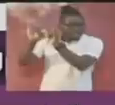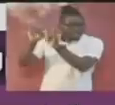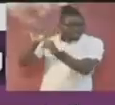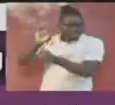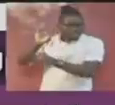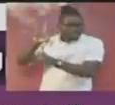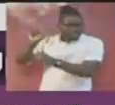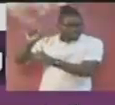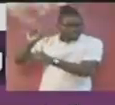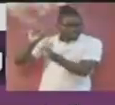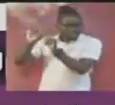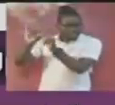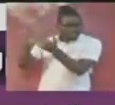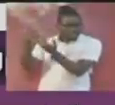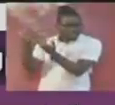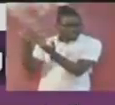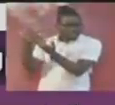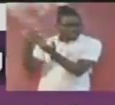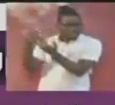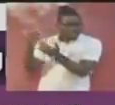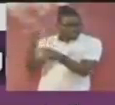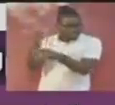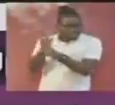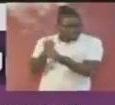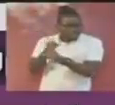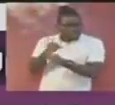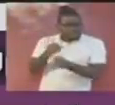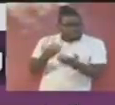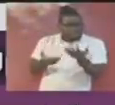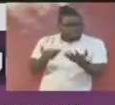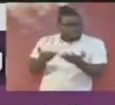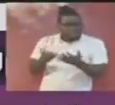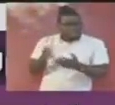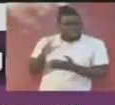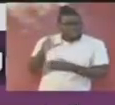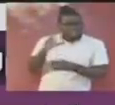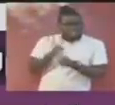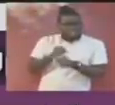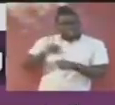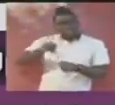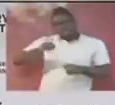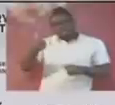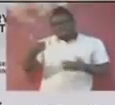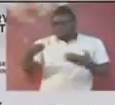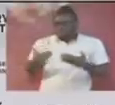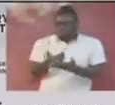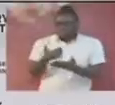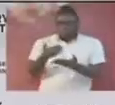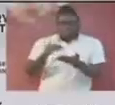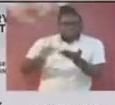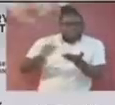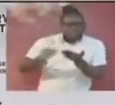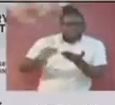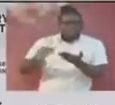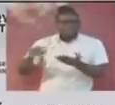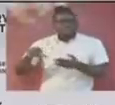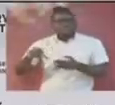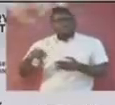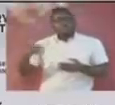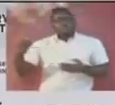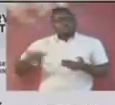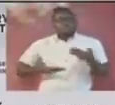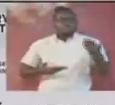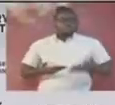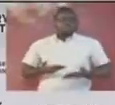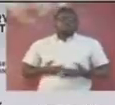another exemption. She's hoping for some guidance. Okay, so without speaking to the particular